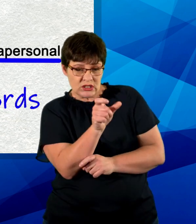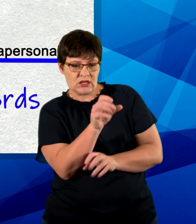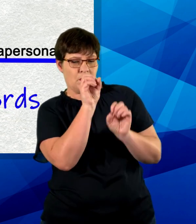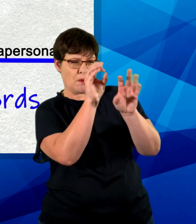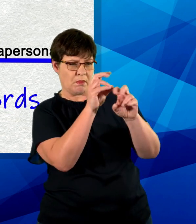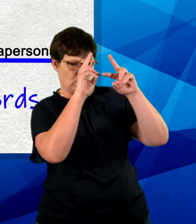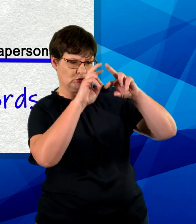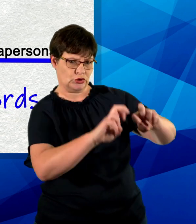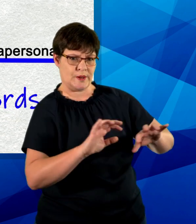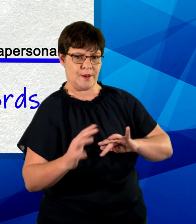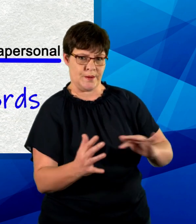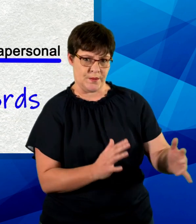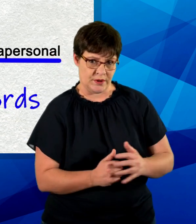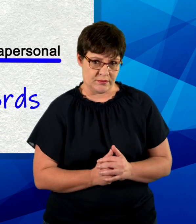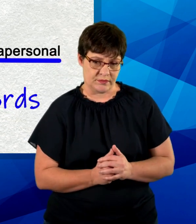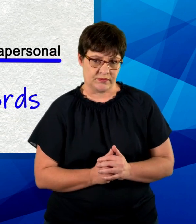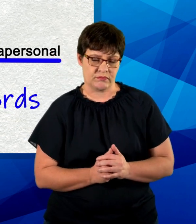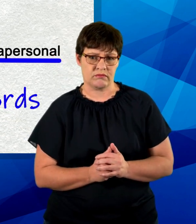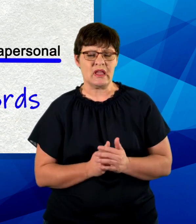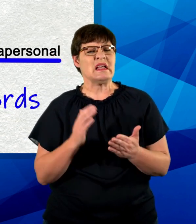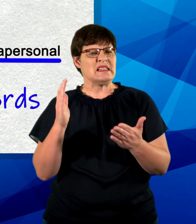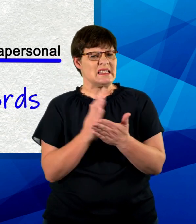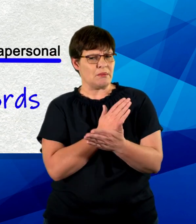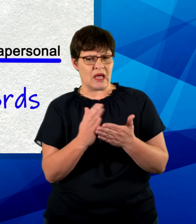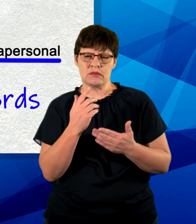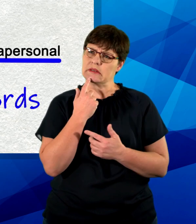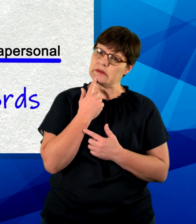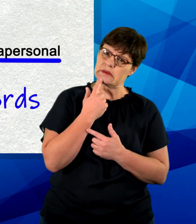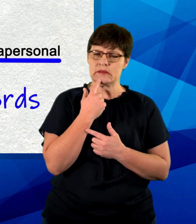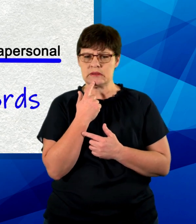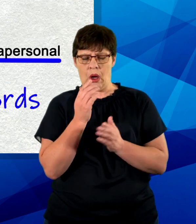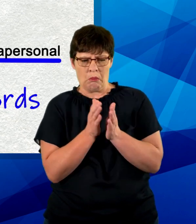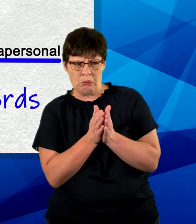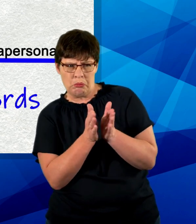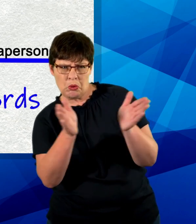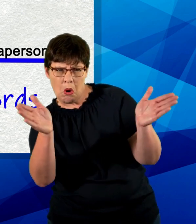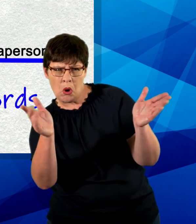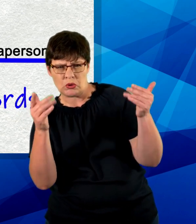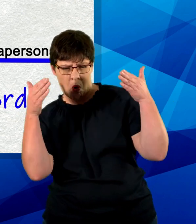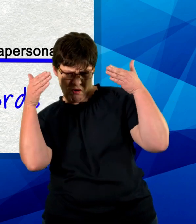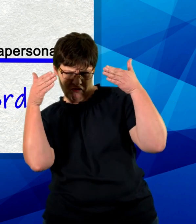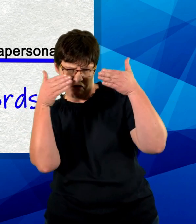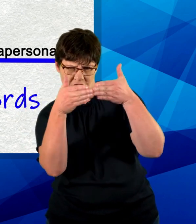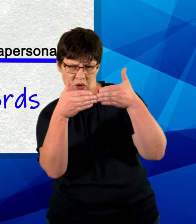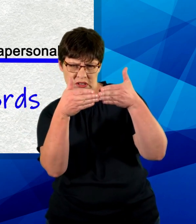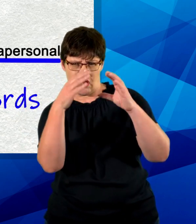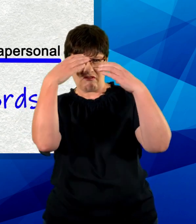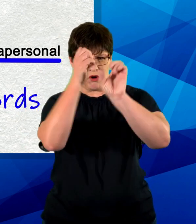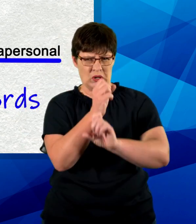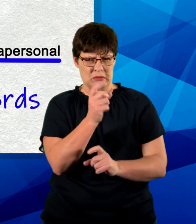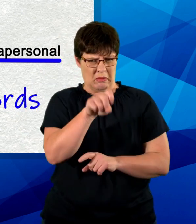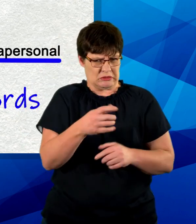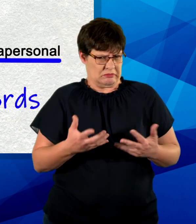searches. Sometimes it might be challenging to determine how narrow or wide the focus of your assignment should